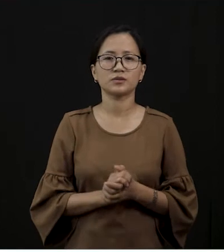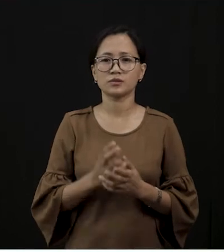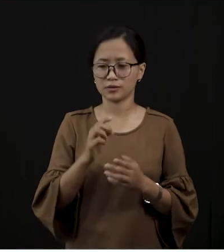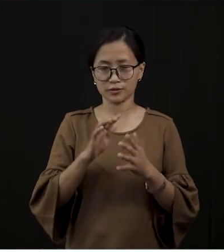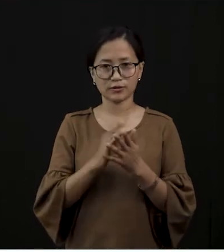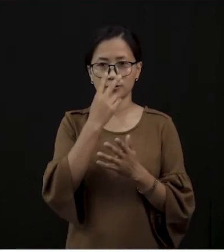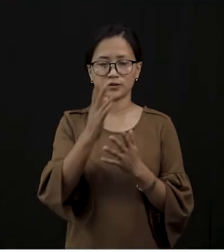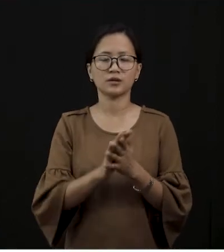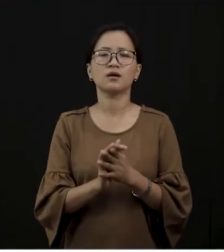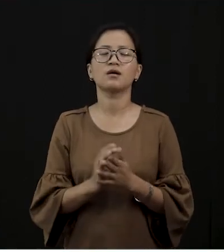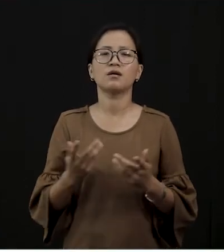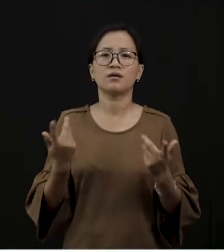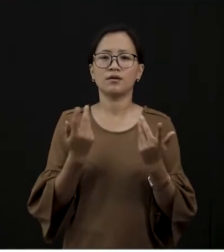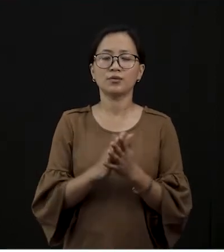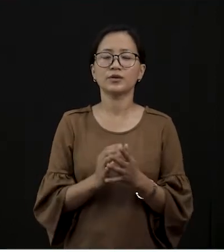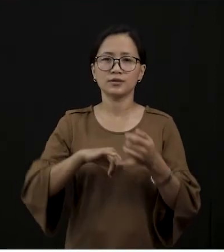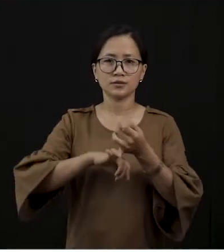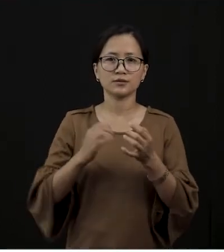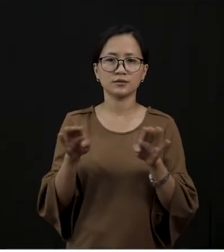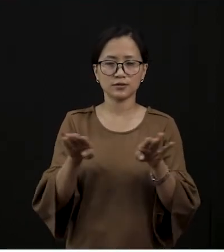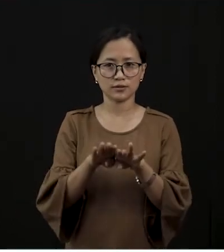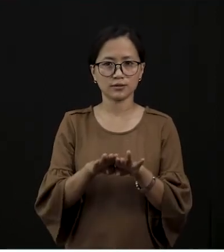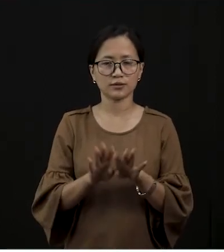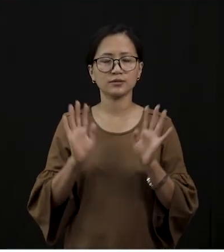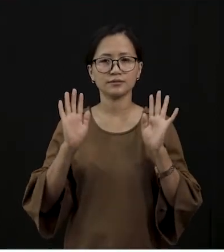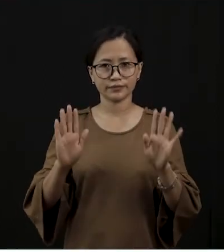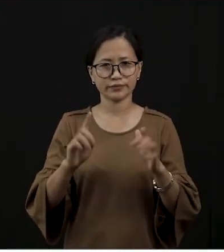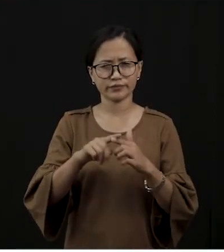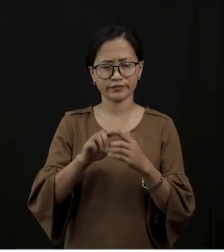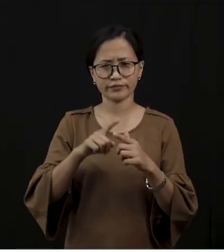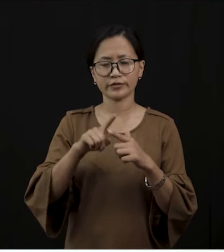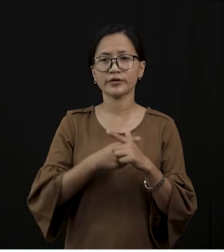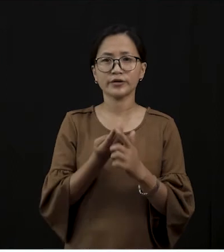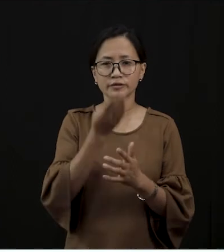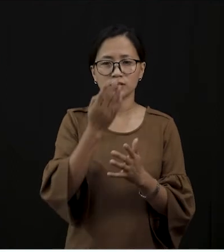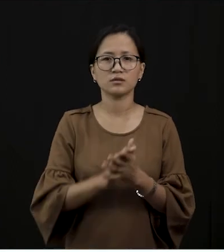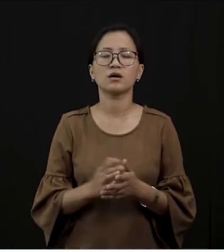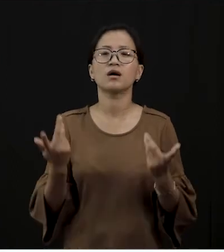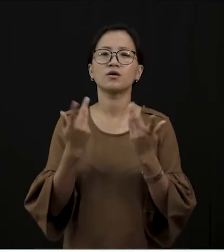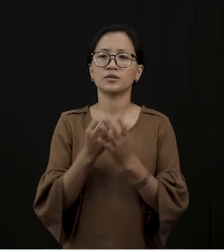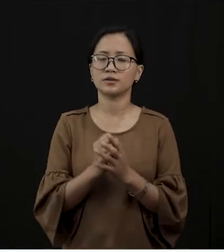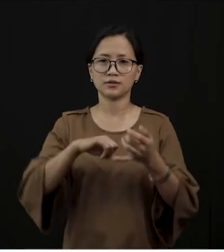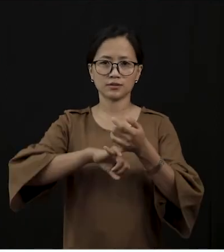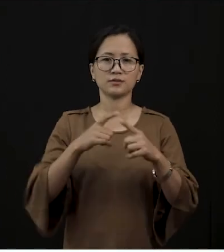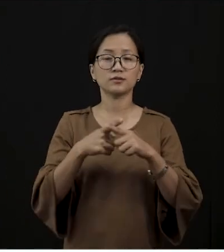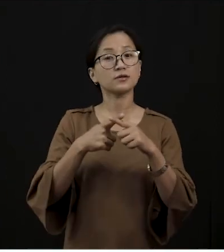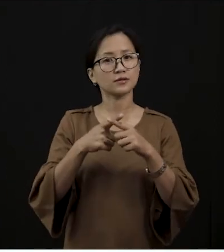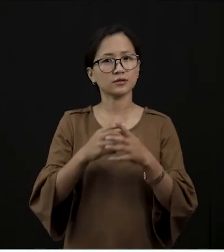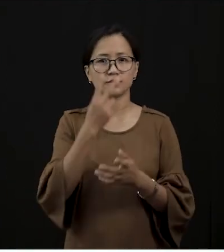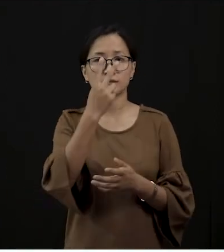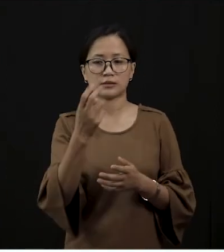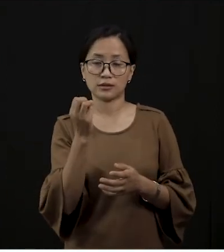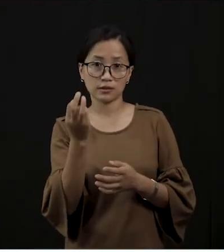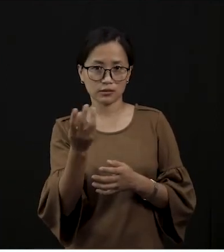many Sundays? 1, 2, 3, 4, 5 Sundays. And how many Saturdays? 1, 2, 3, 4,